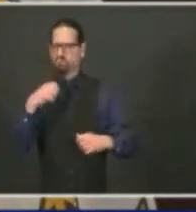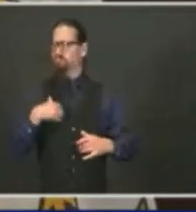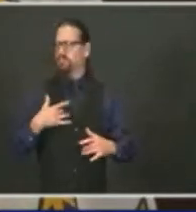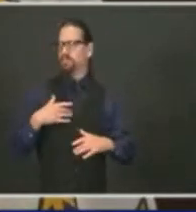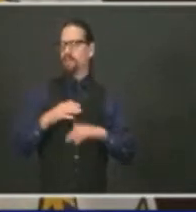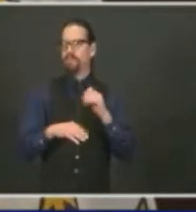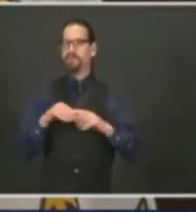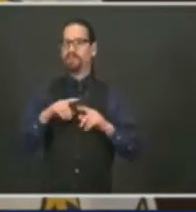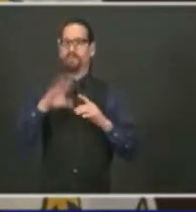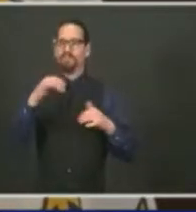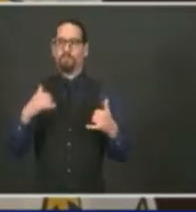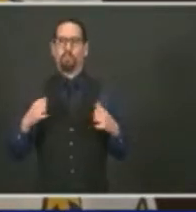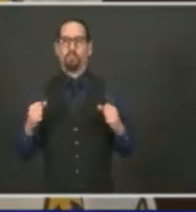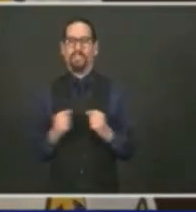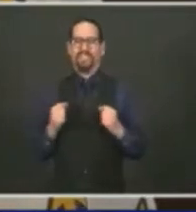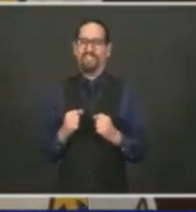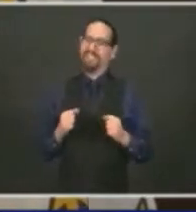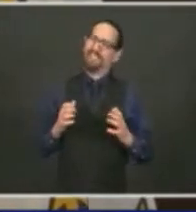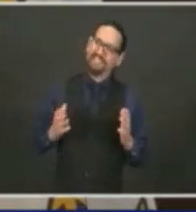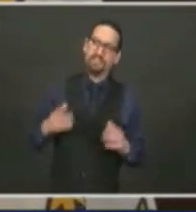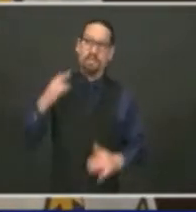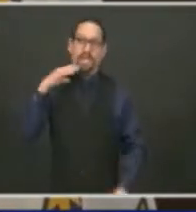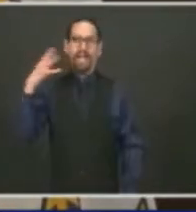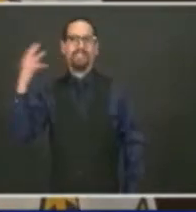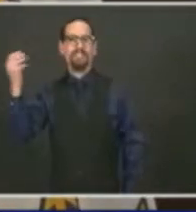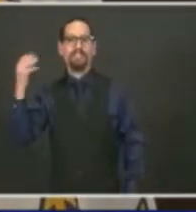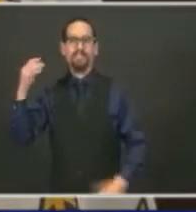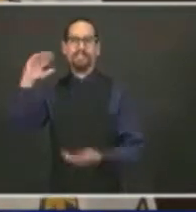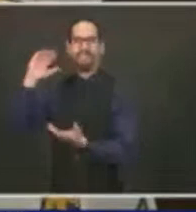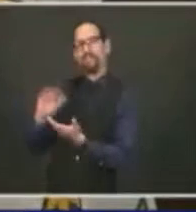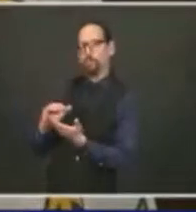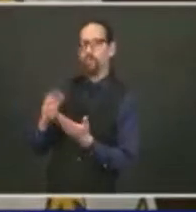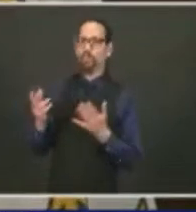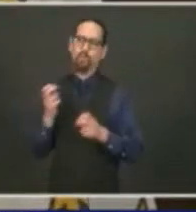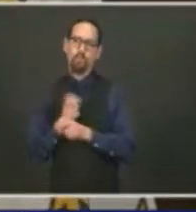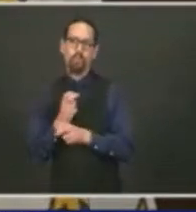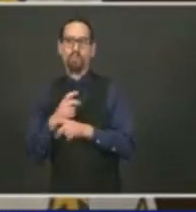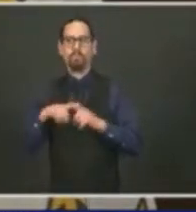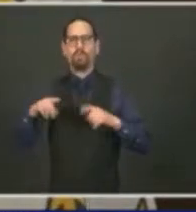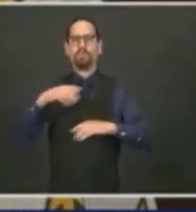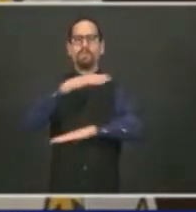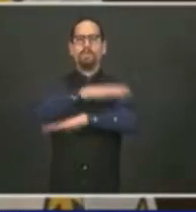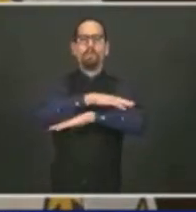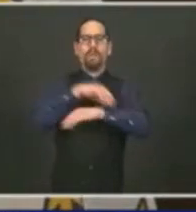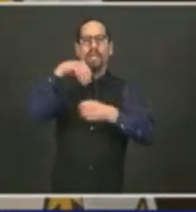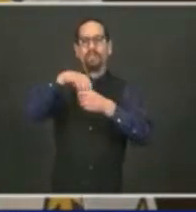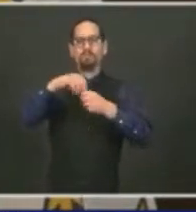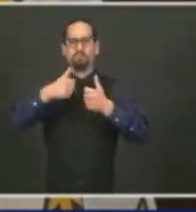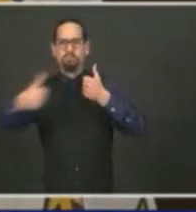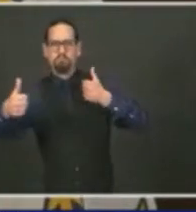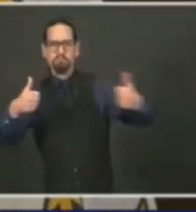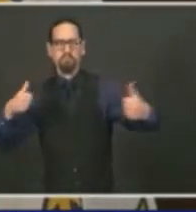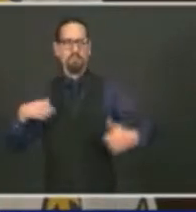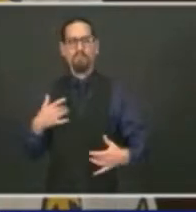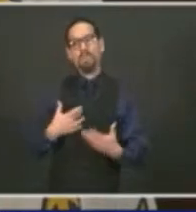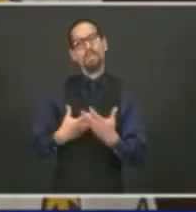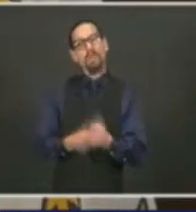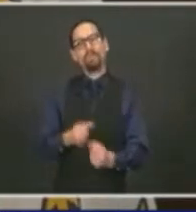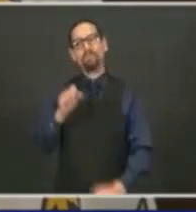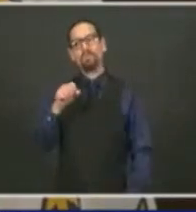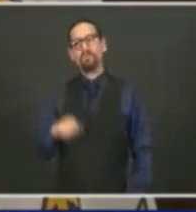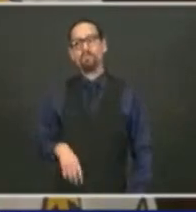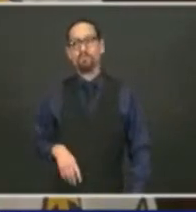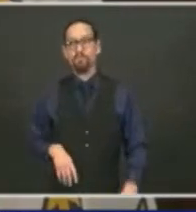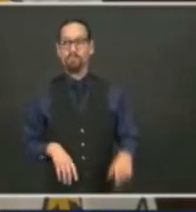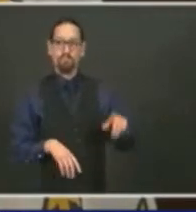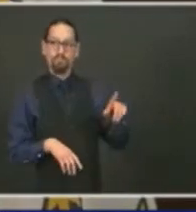Because everything has to be pushed indoors. But I think with the spacing rules and everything I've seen, I've been reassured. So I'm comfortable. And restaurant workers should feel comfortable, folks